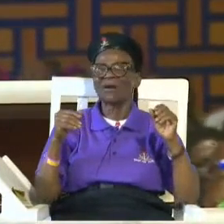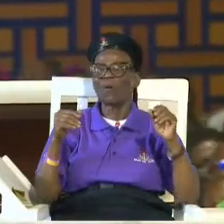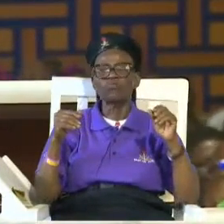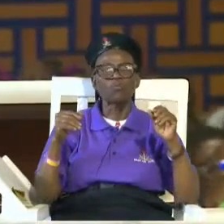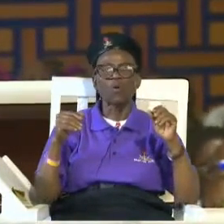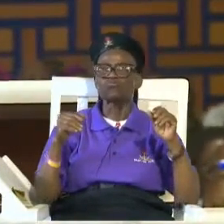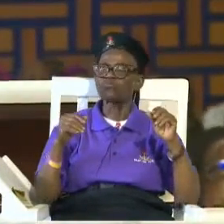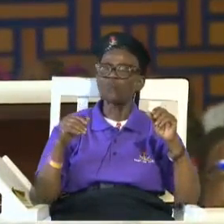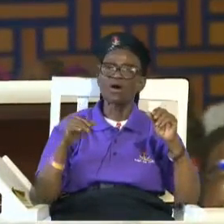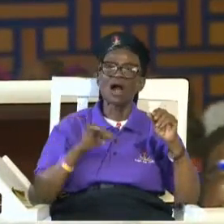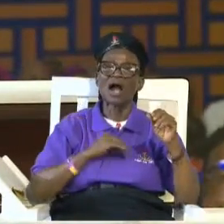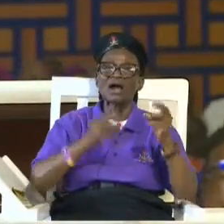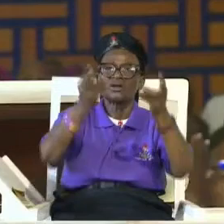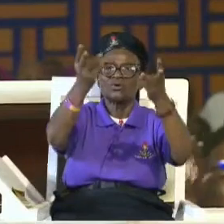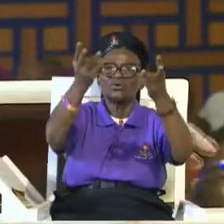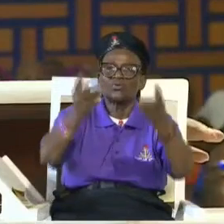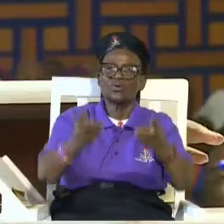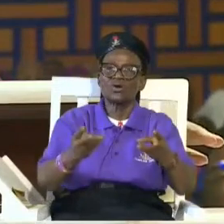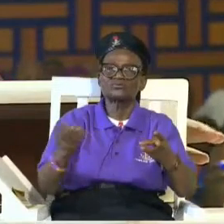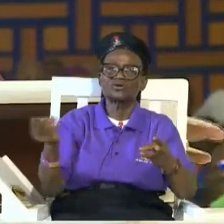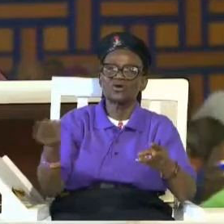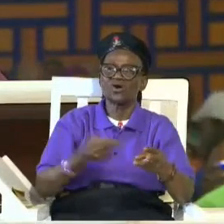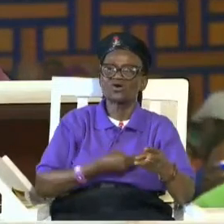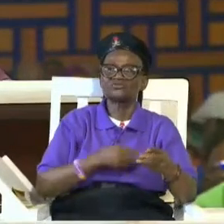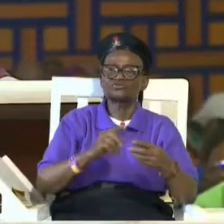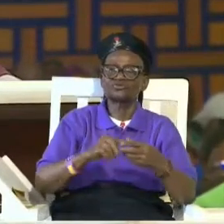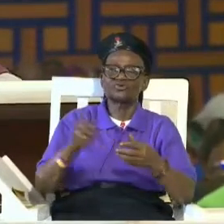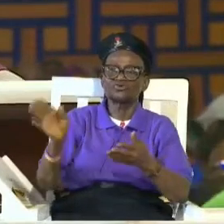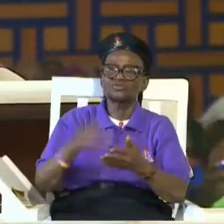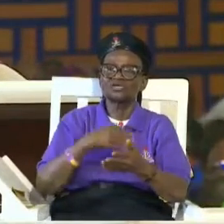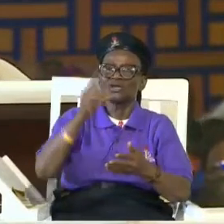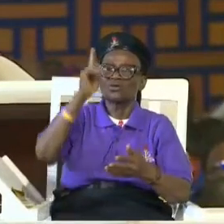I want us to sing one more world song.